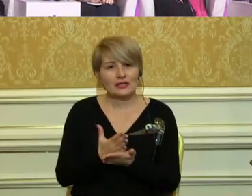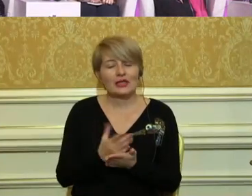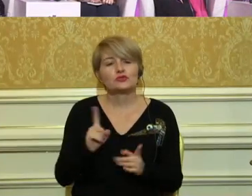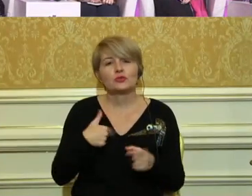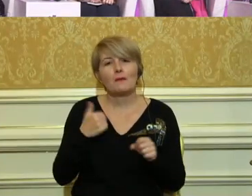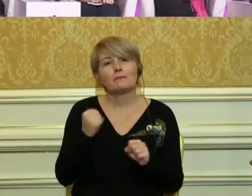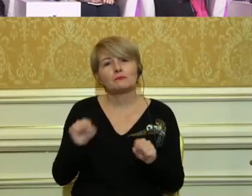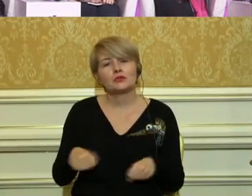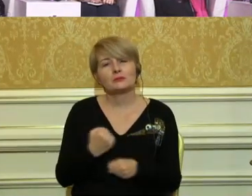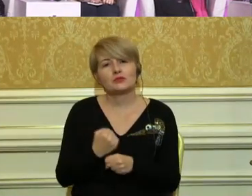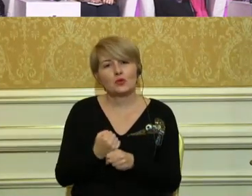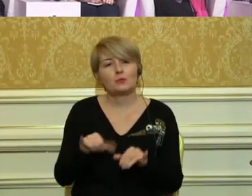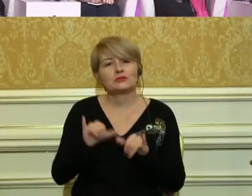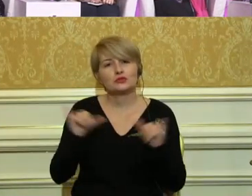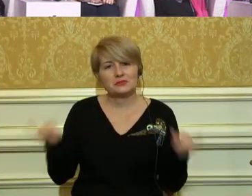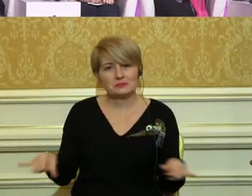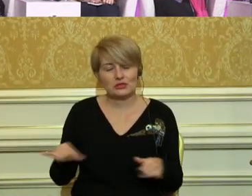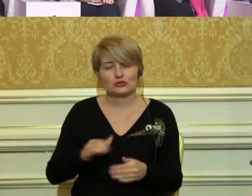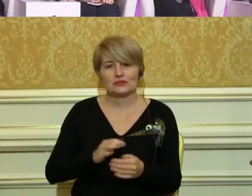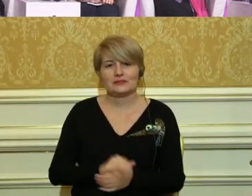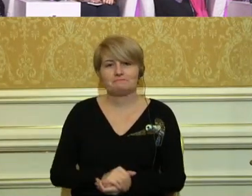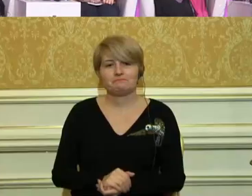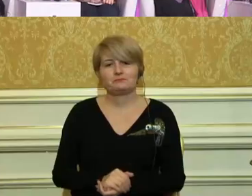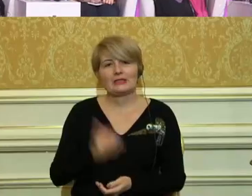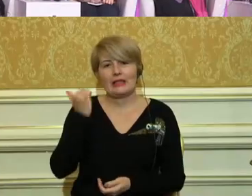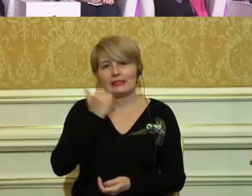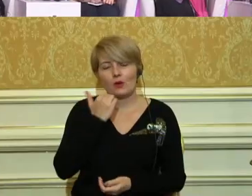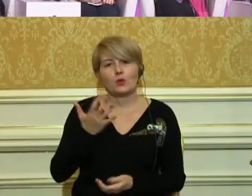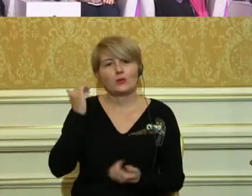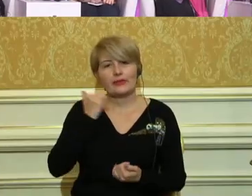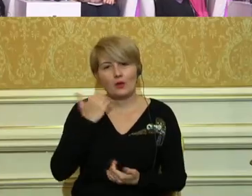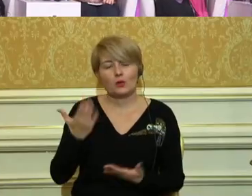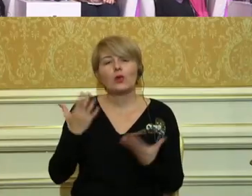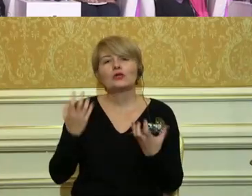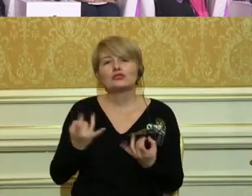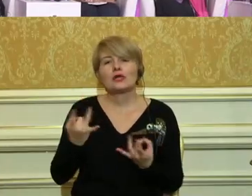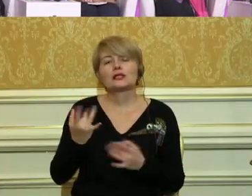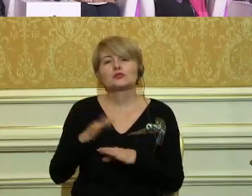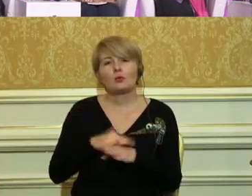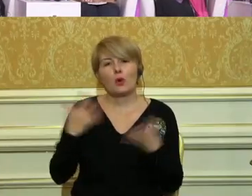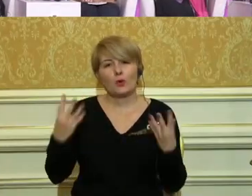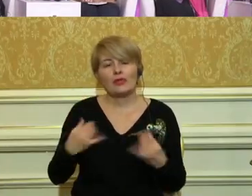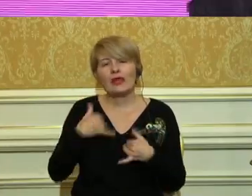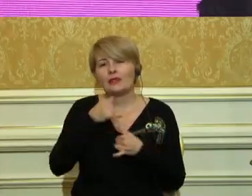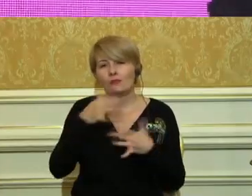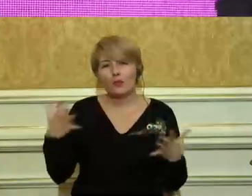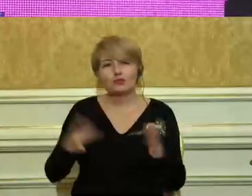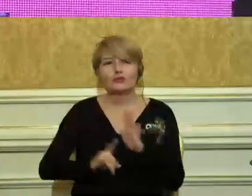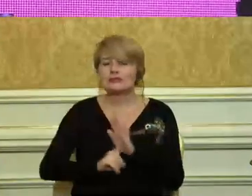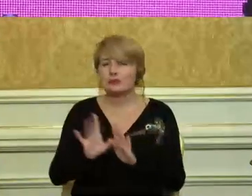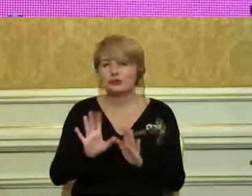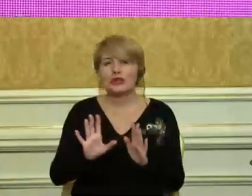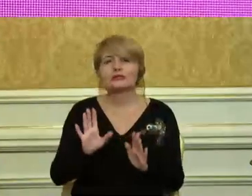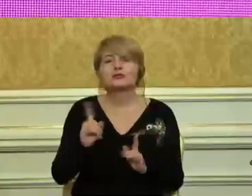this process. So, what we're going to do just to increase the role of women. Thank you so much. Good afternoon again. So, well, I